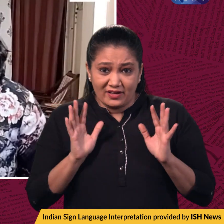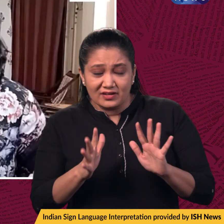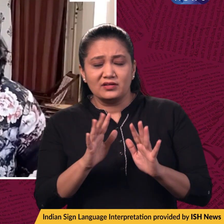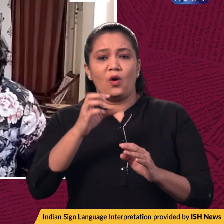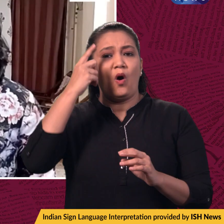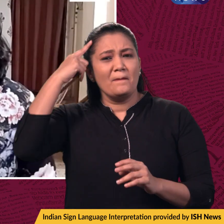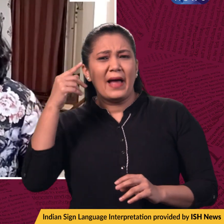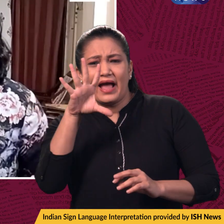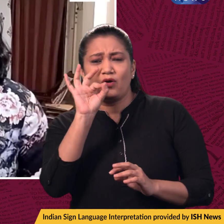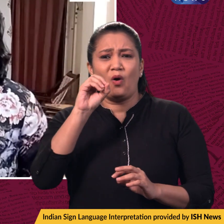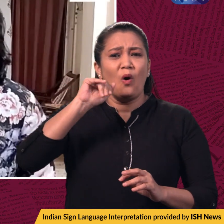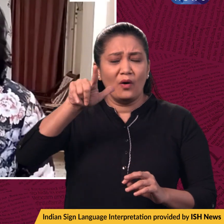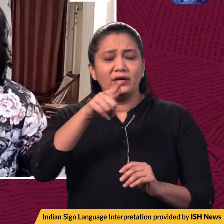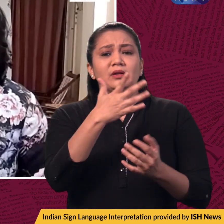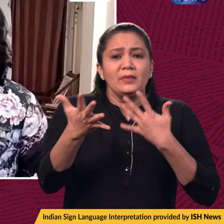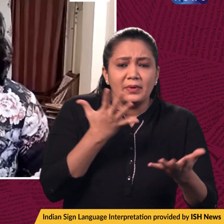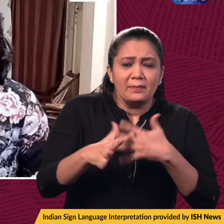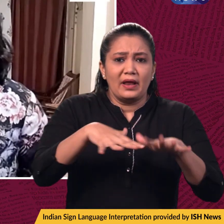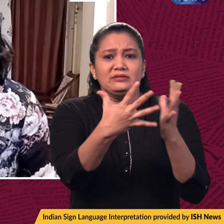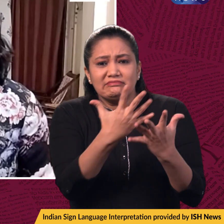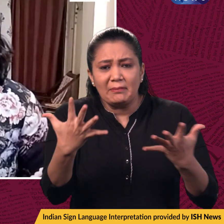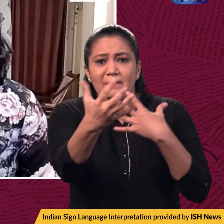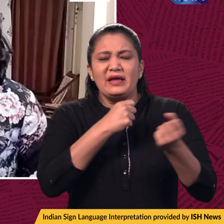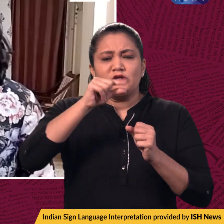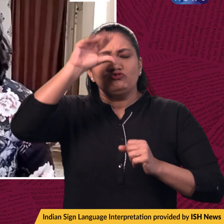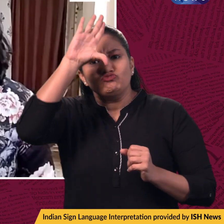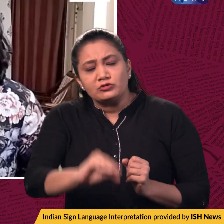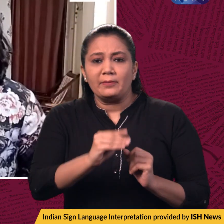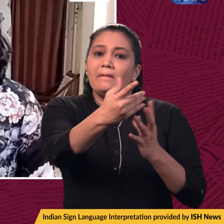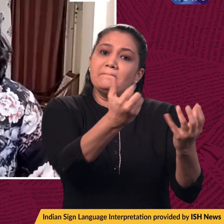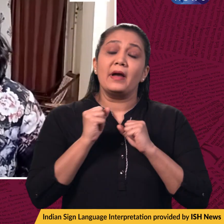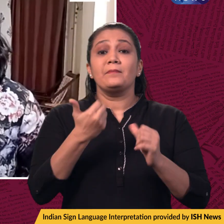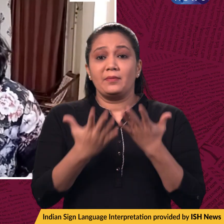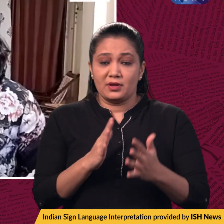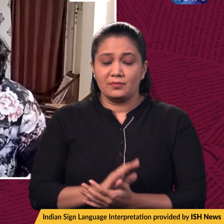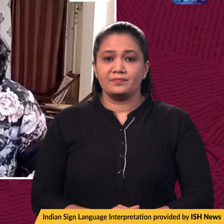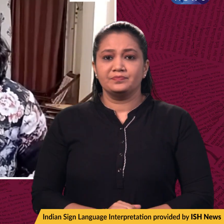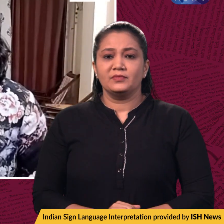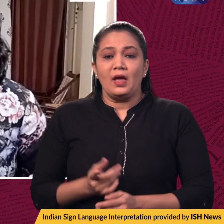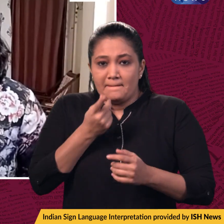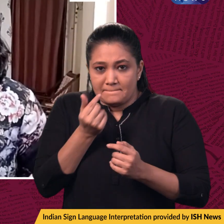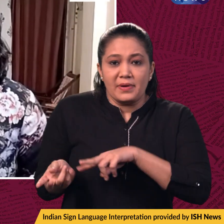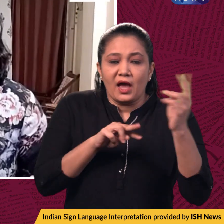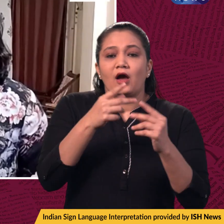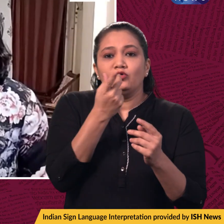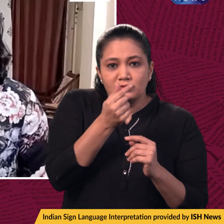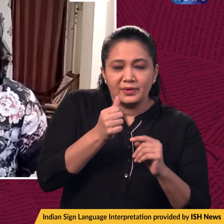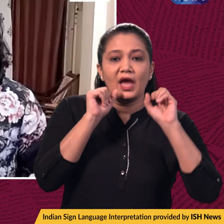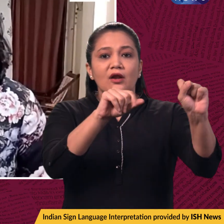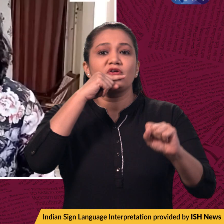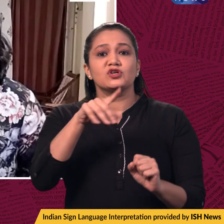buy its crude oil and other commodities at a discounted price with payment via a